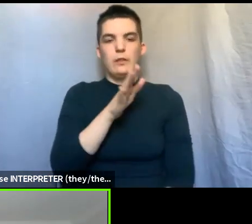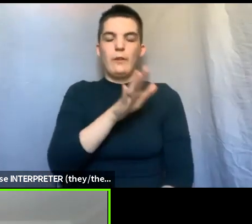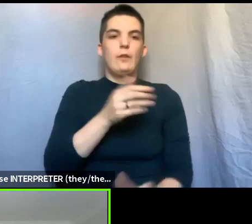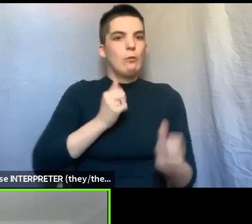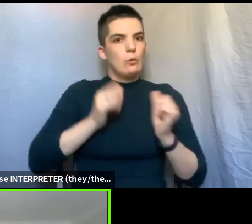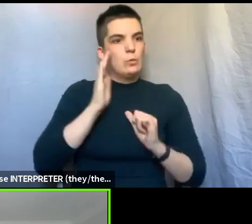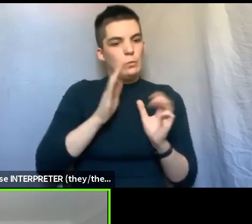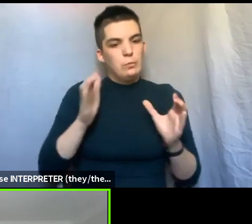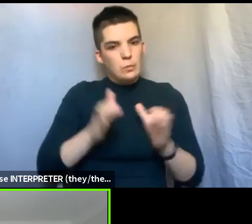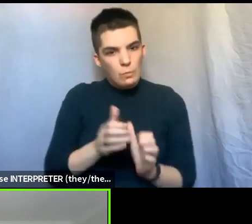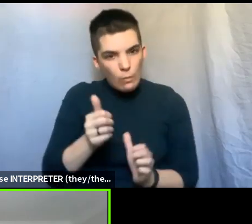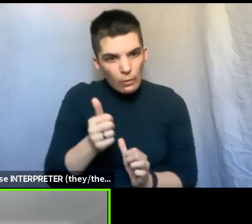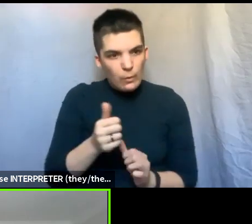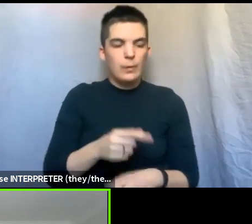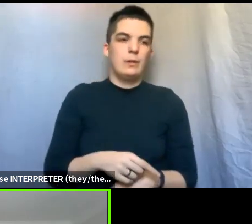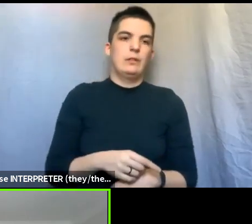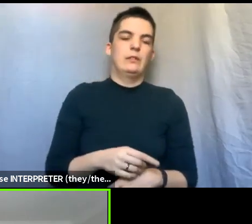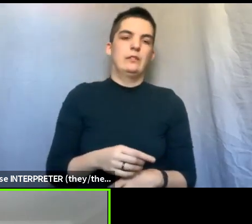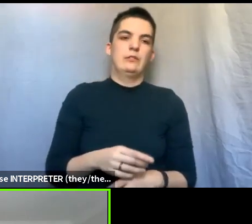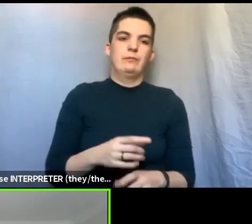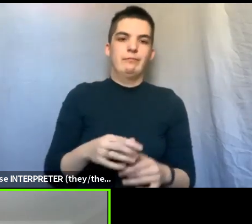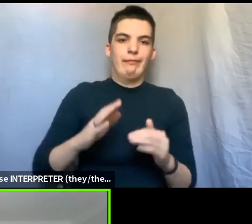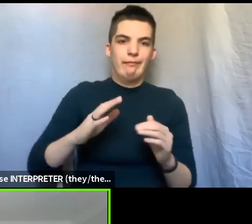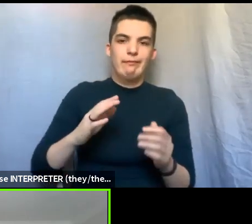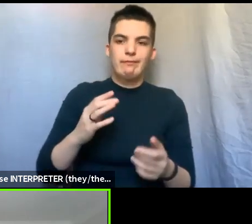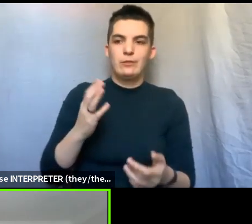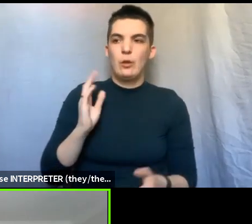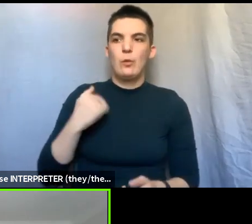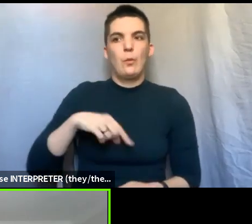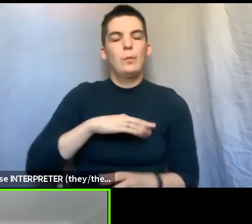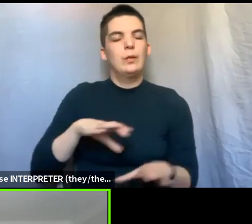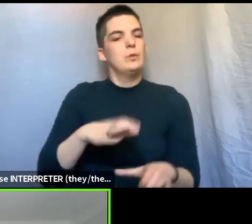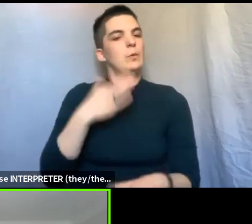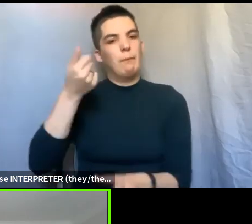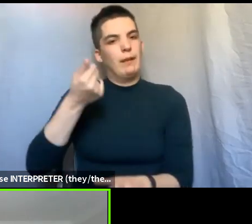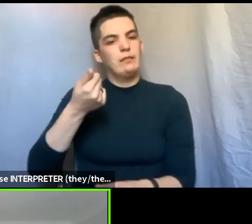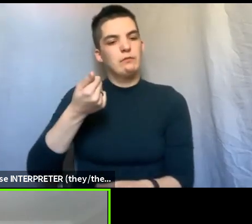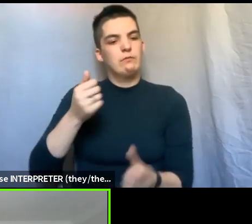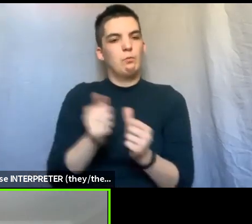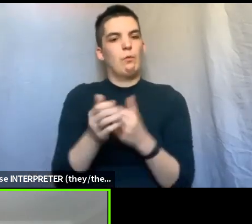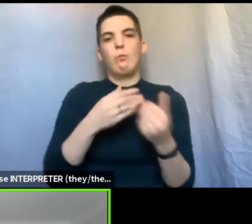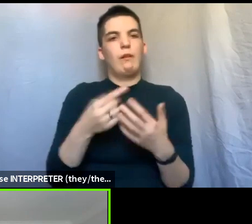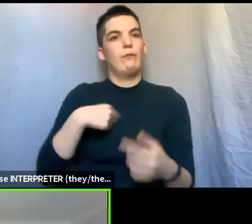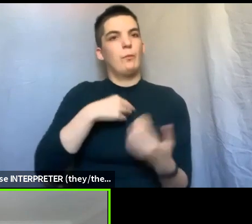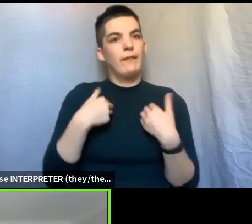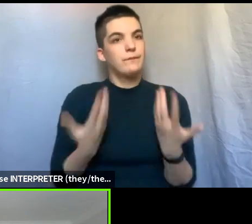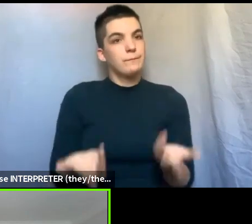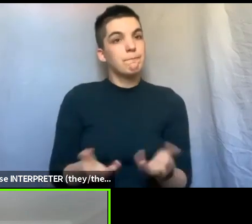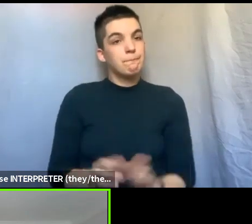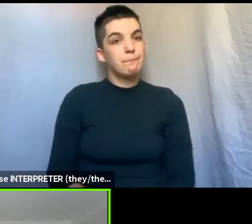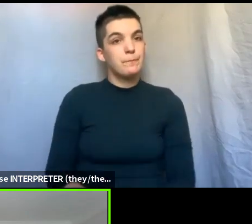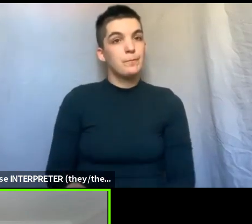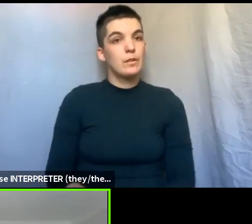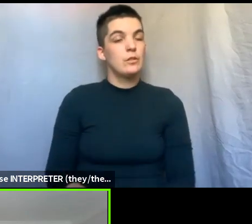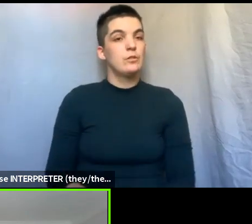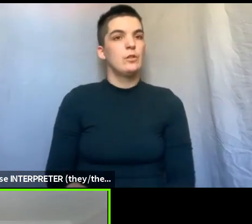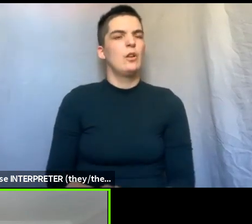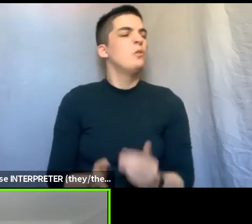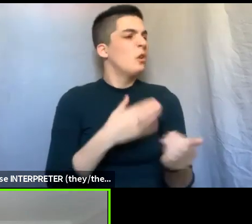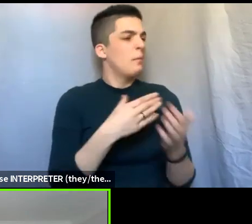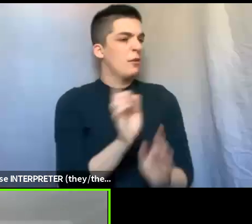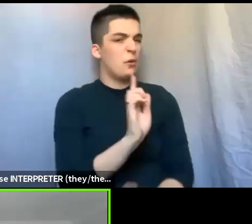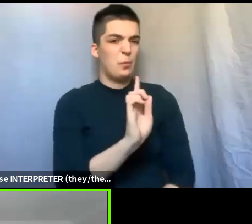have and make the best theater with what we have. That is always the challenge, no matter where the decimal point is or how